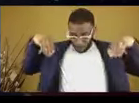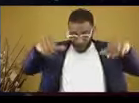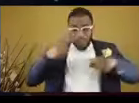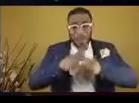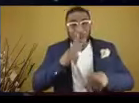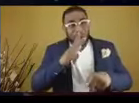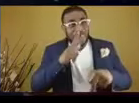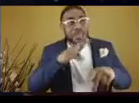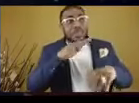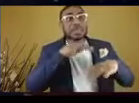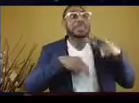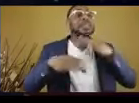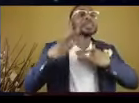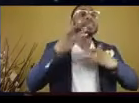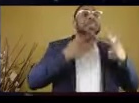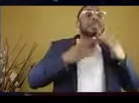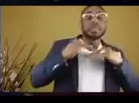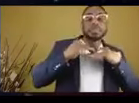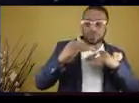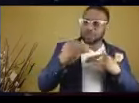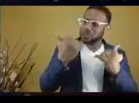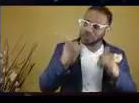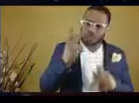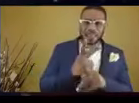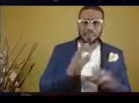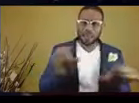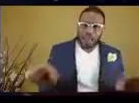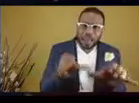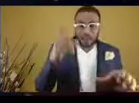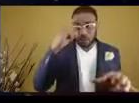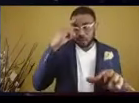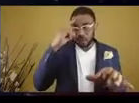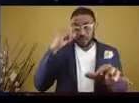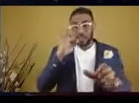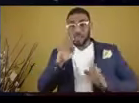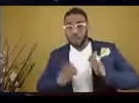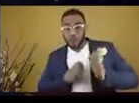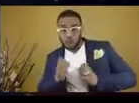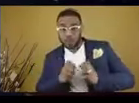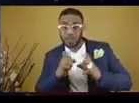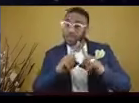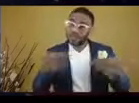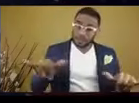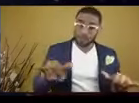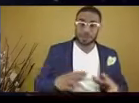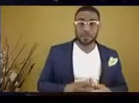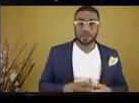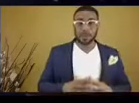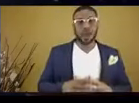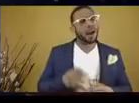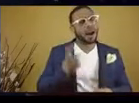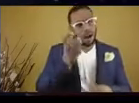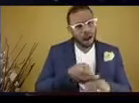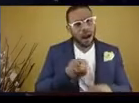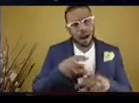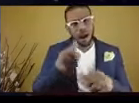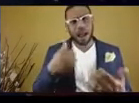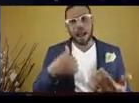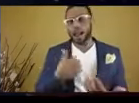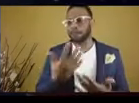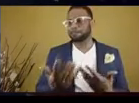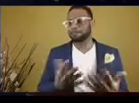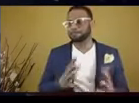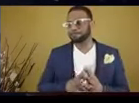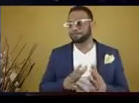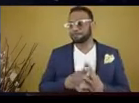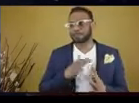afloat and trying to keep her active mentally and emotionally. It's hard because I'm back